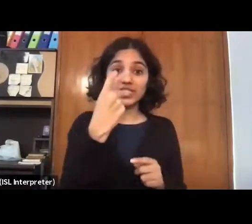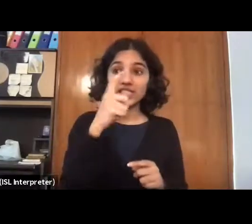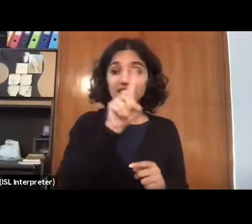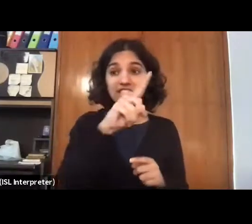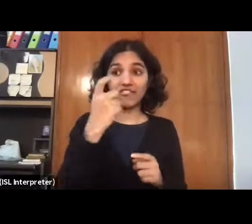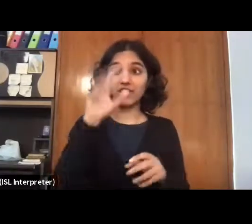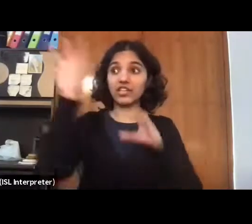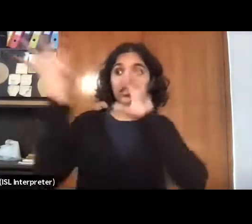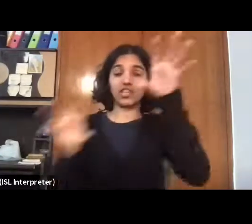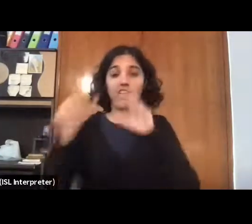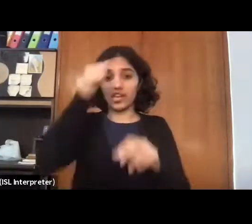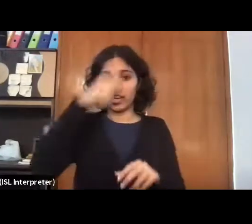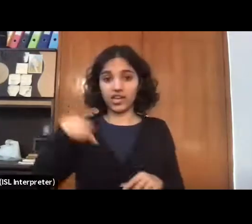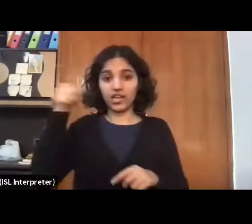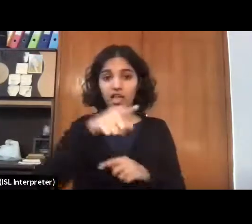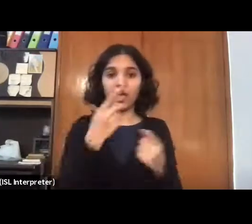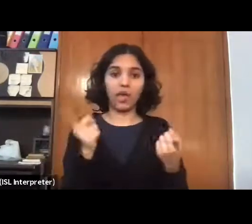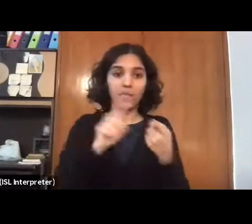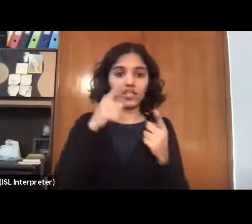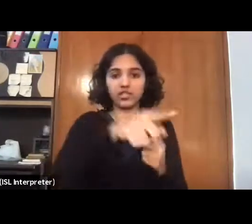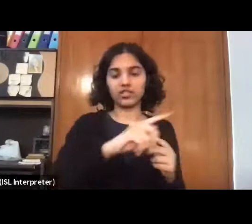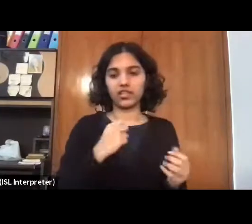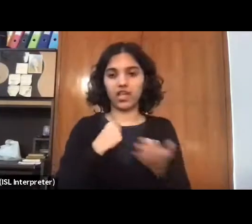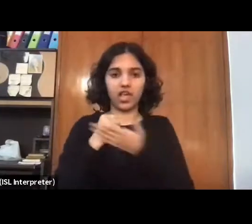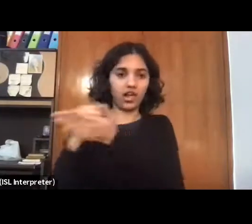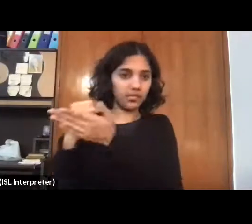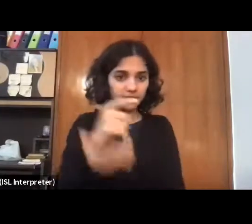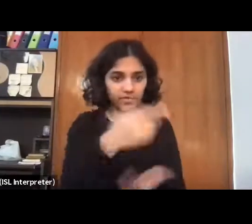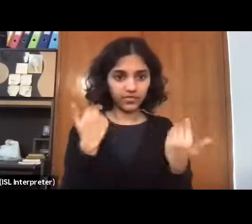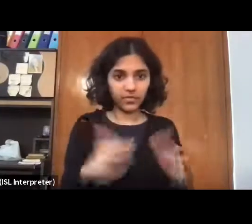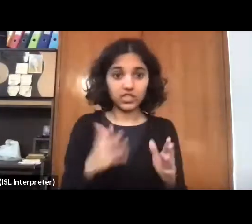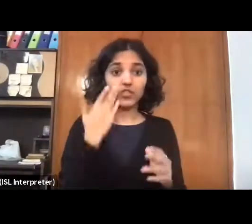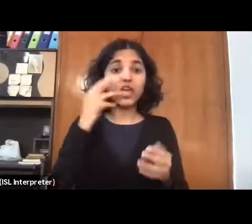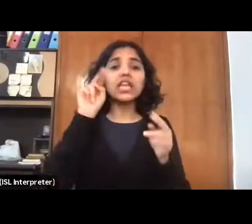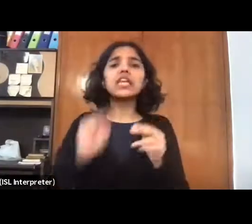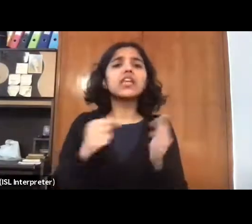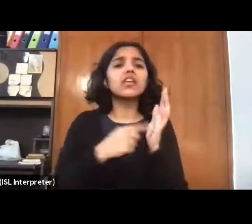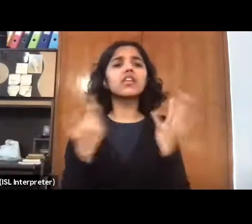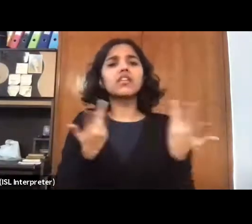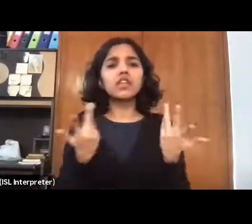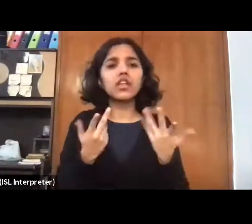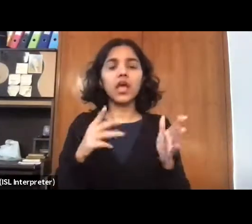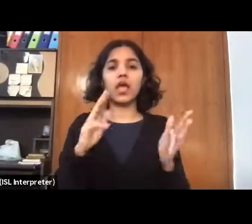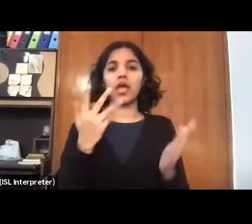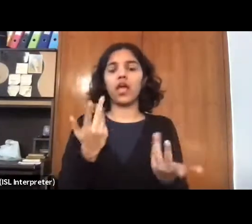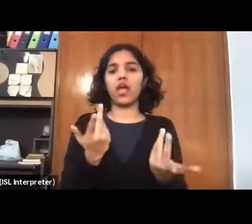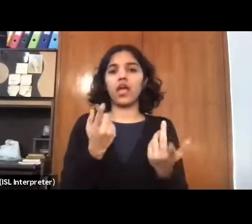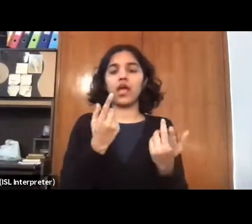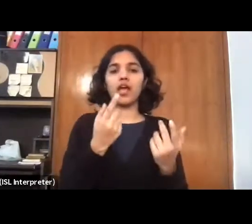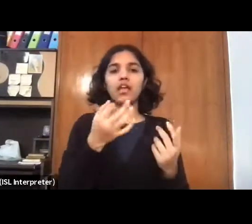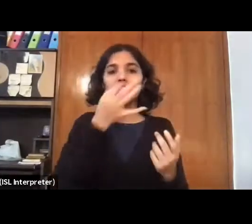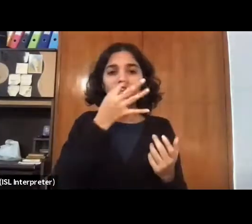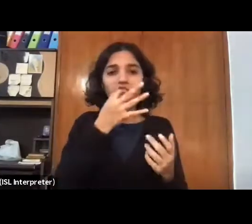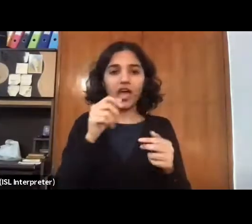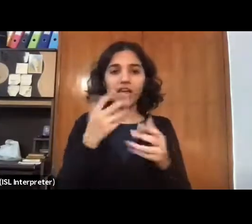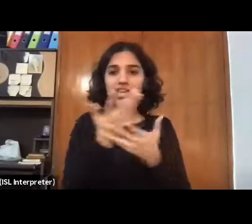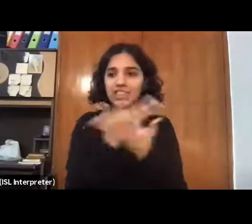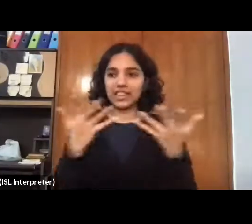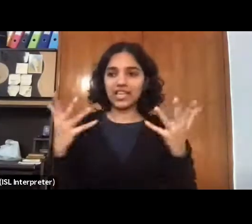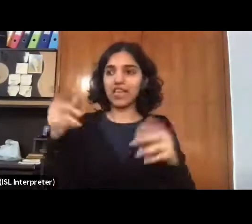states in the country. At the time, the need was medical equipment were lacking in